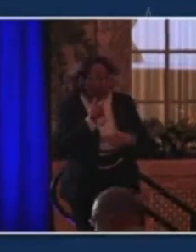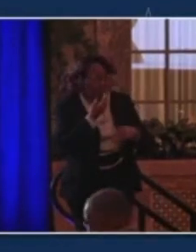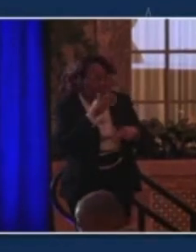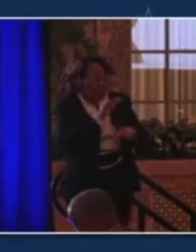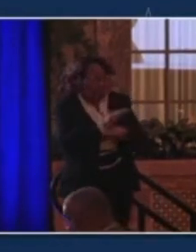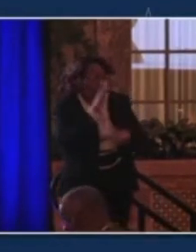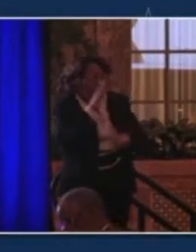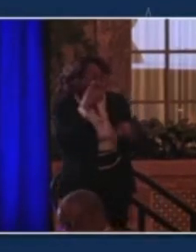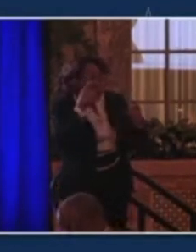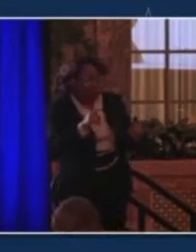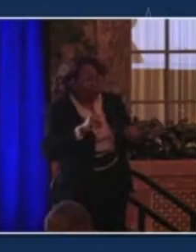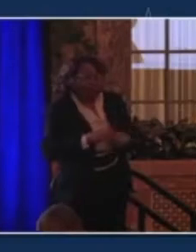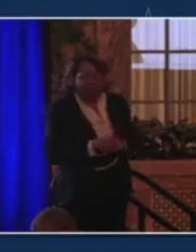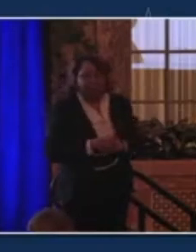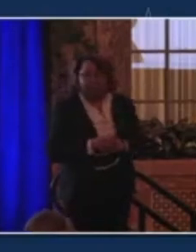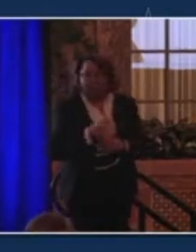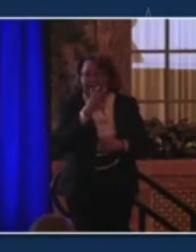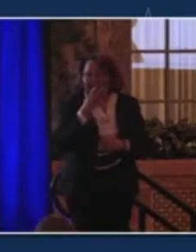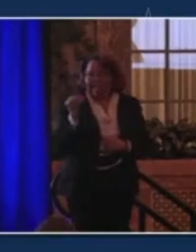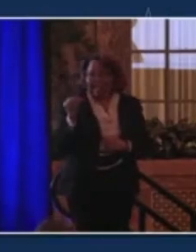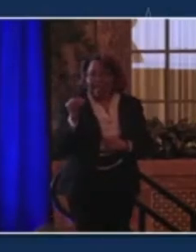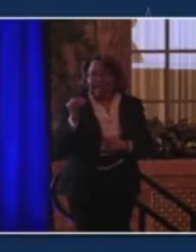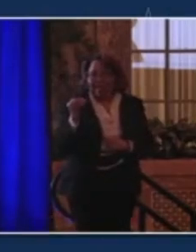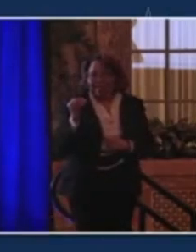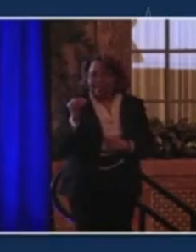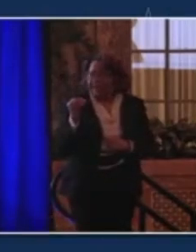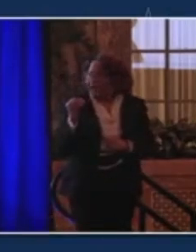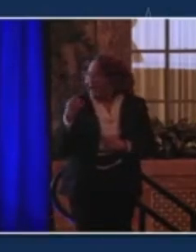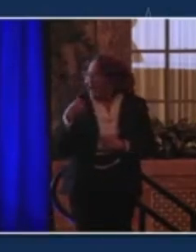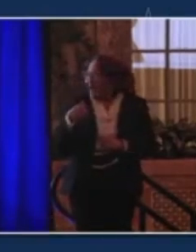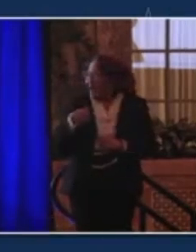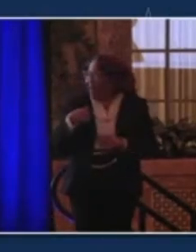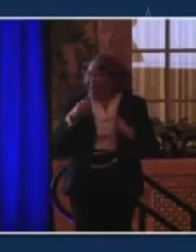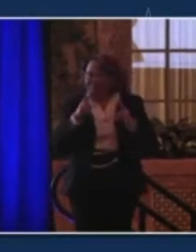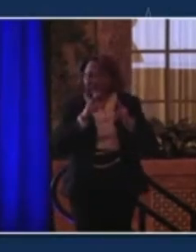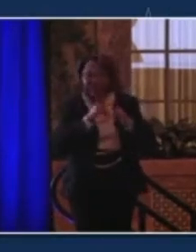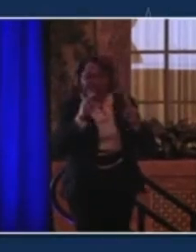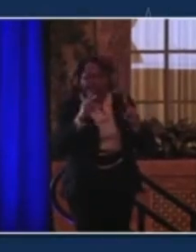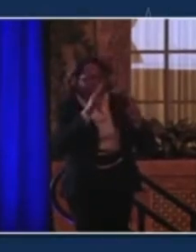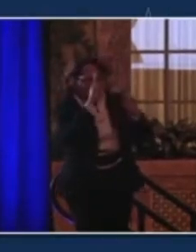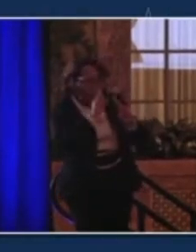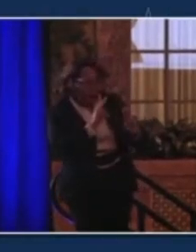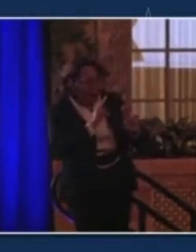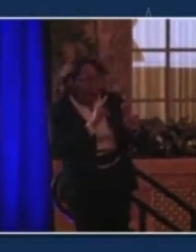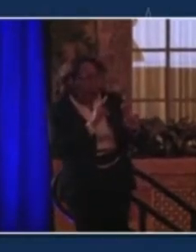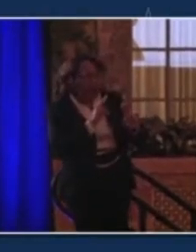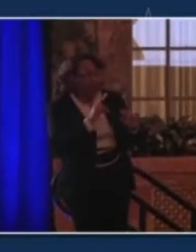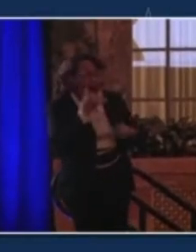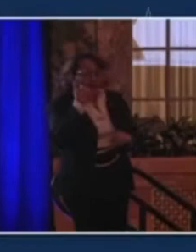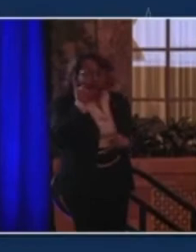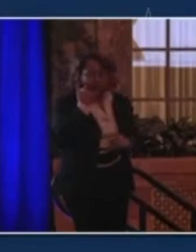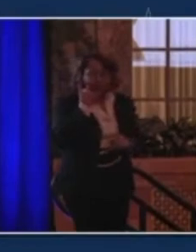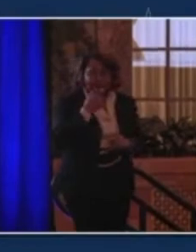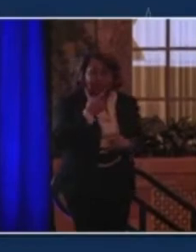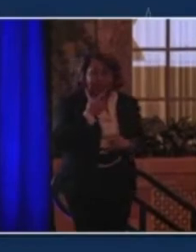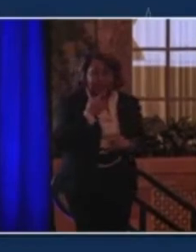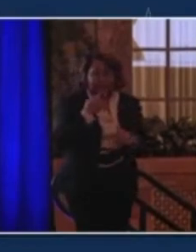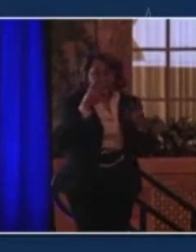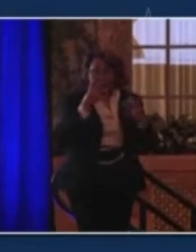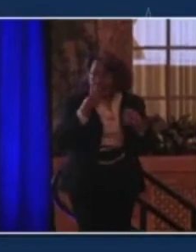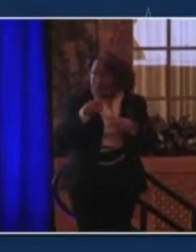place. And I was real honored that she called me and she said, I want to make